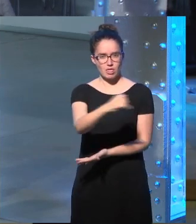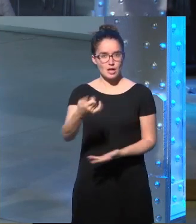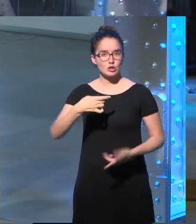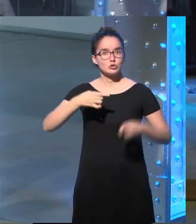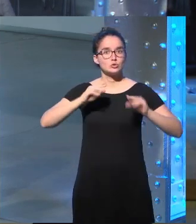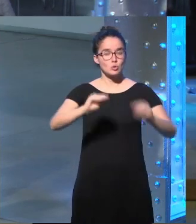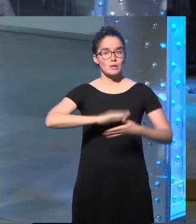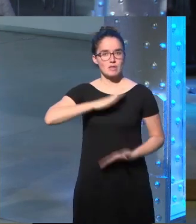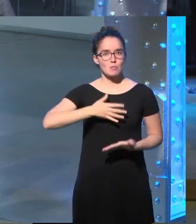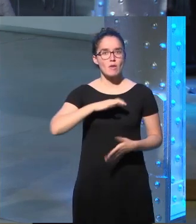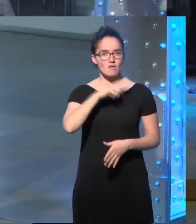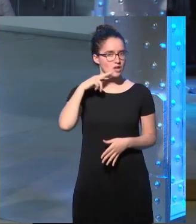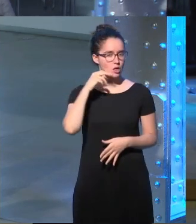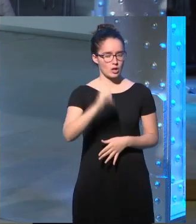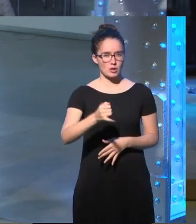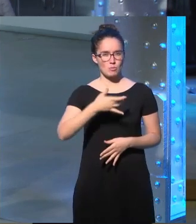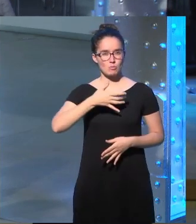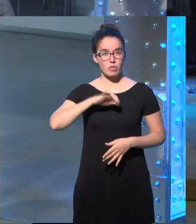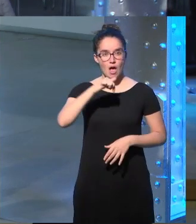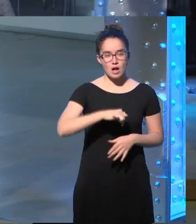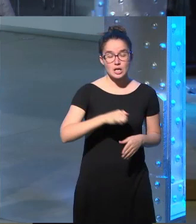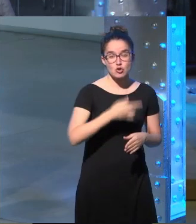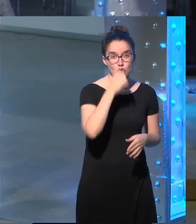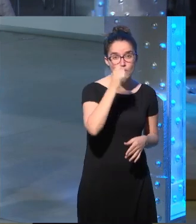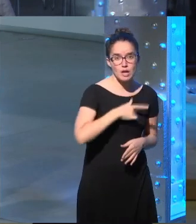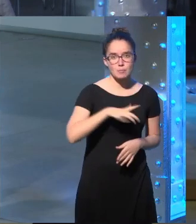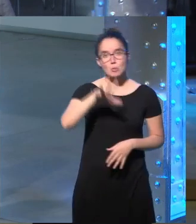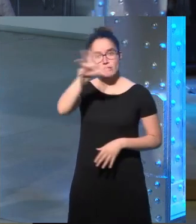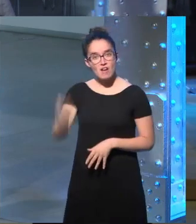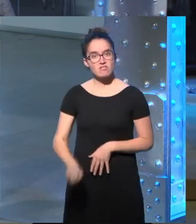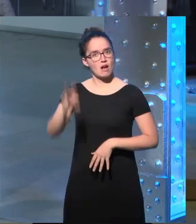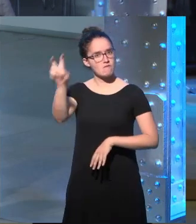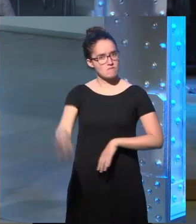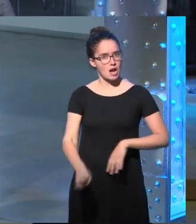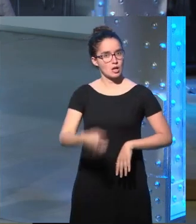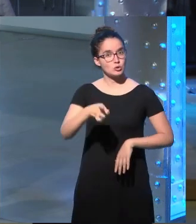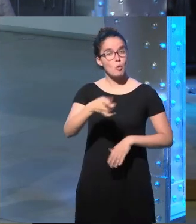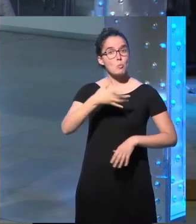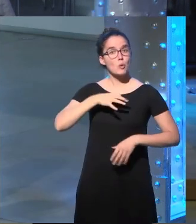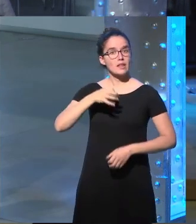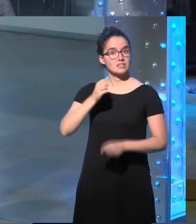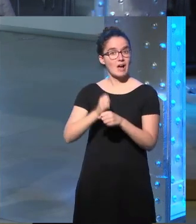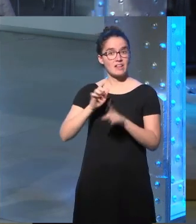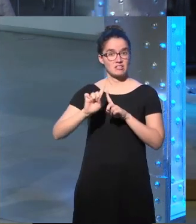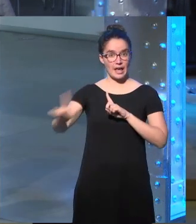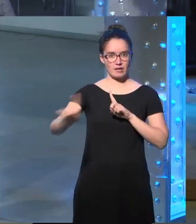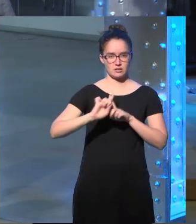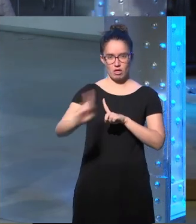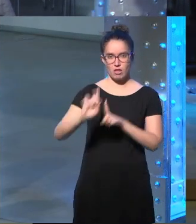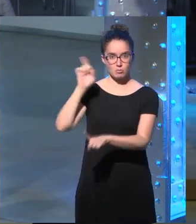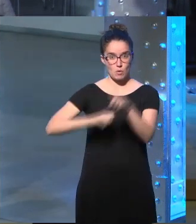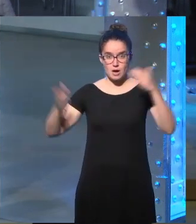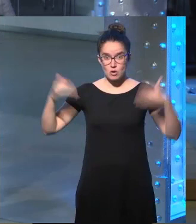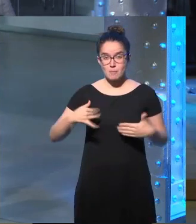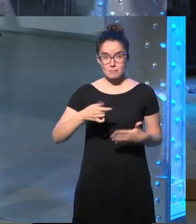for jobs on the internet, on the digital world, and perhaps they may be obsolete here, and you could be working remotely